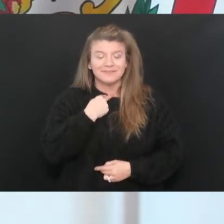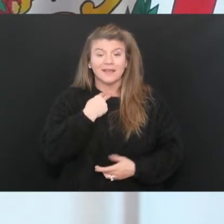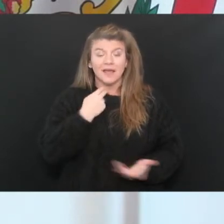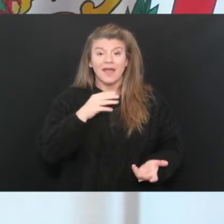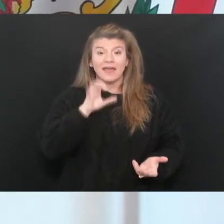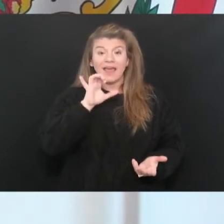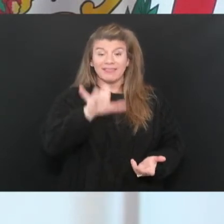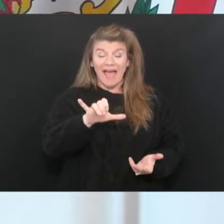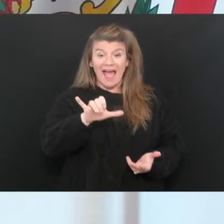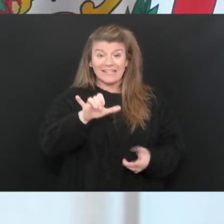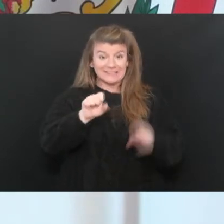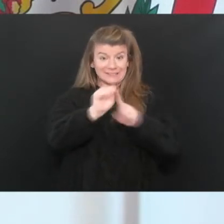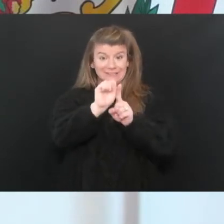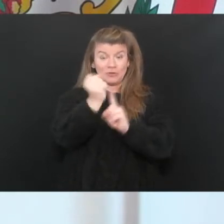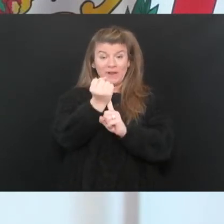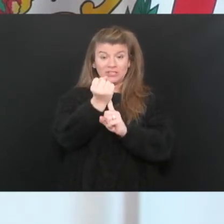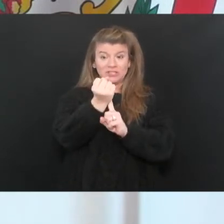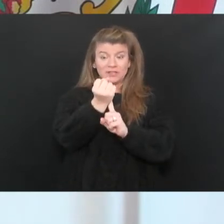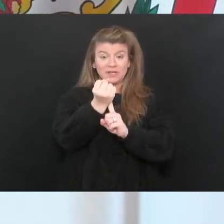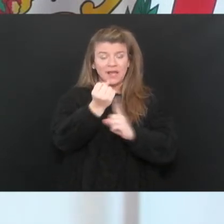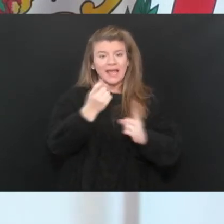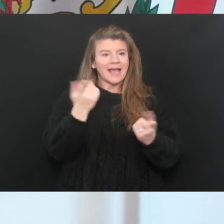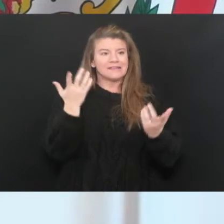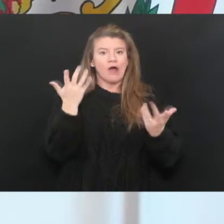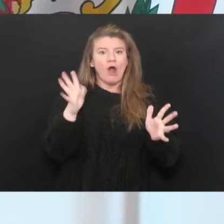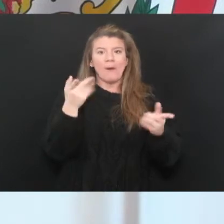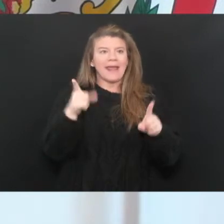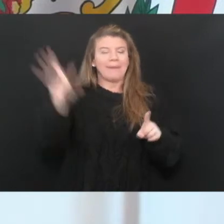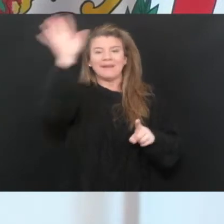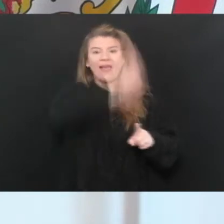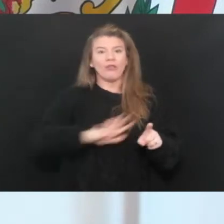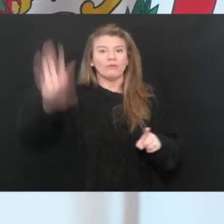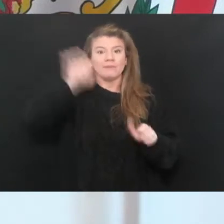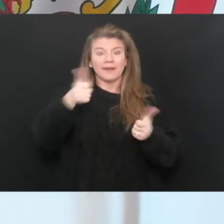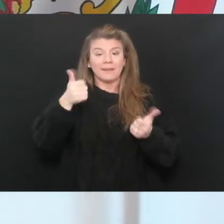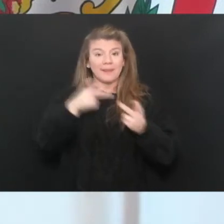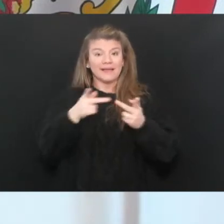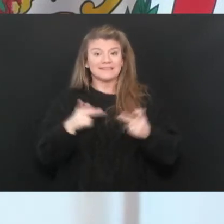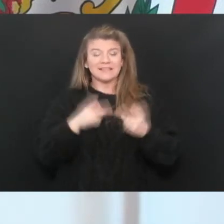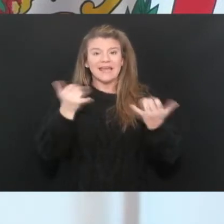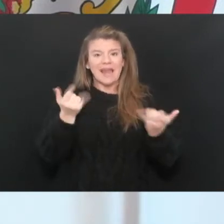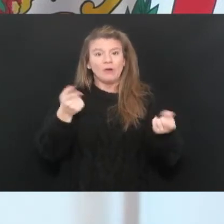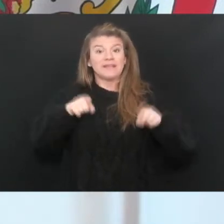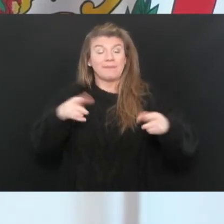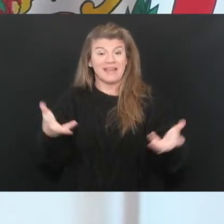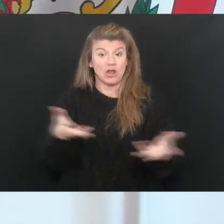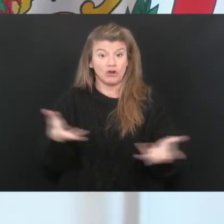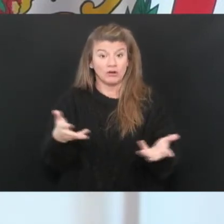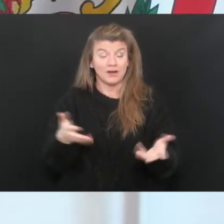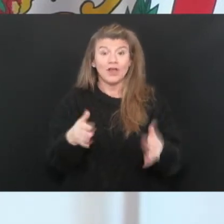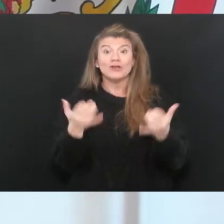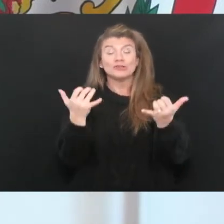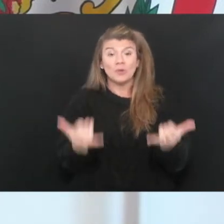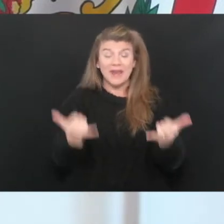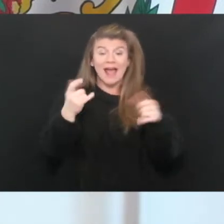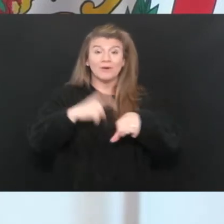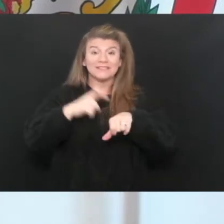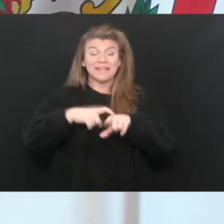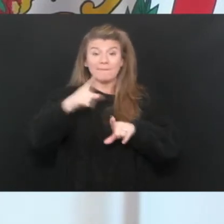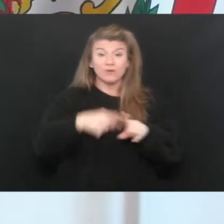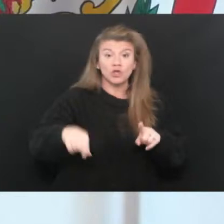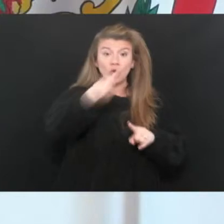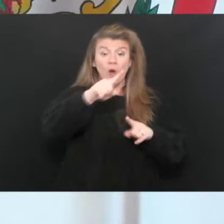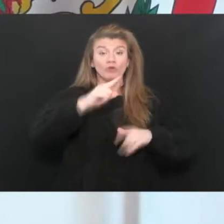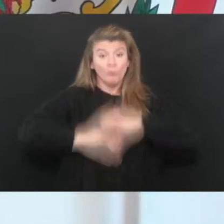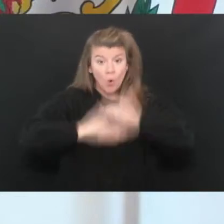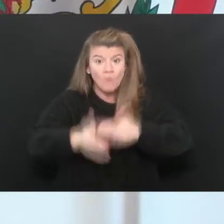exact same wall that's hit all across our land. Now, it's time for West Virginia to move again, is